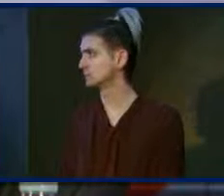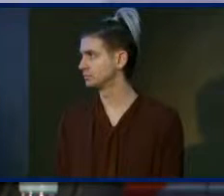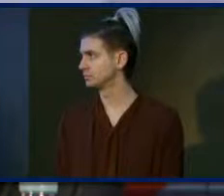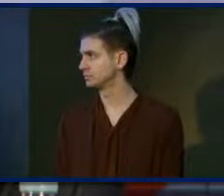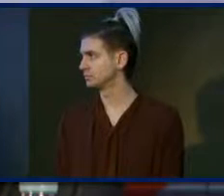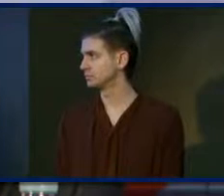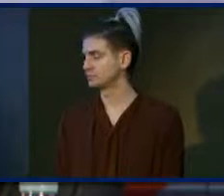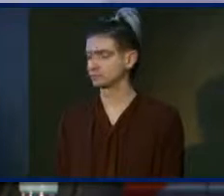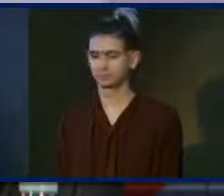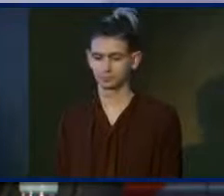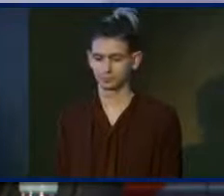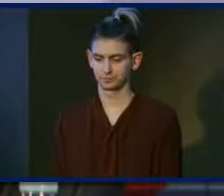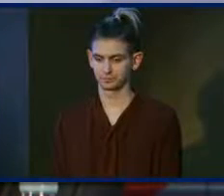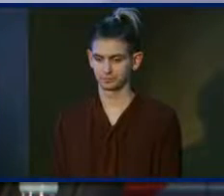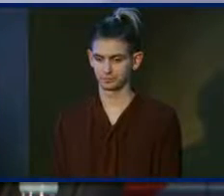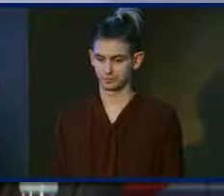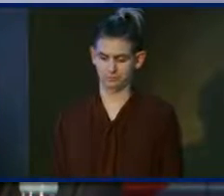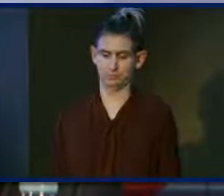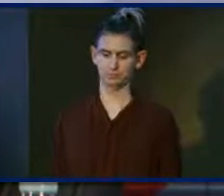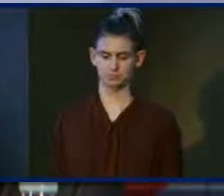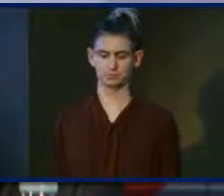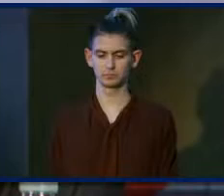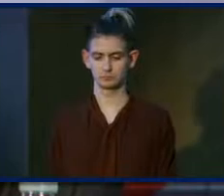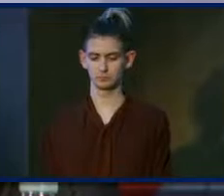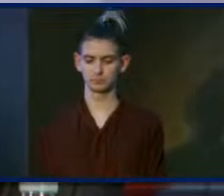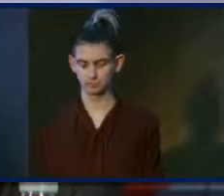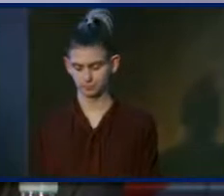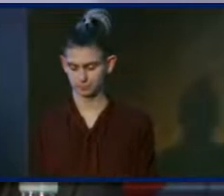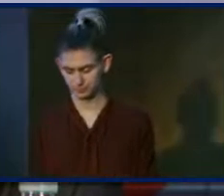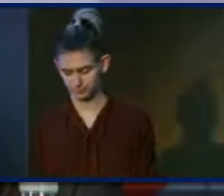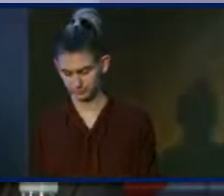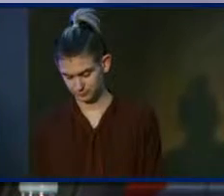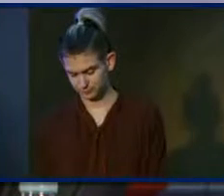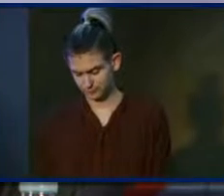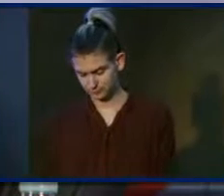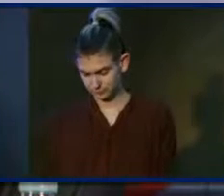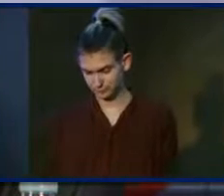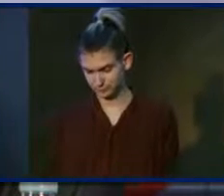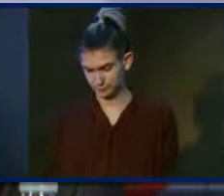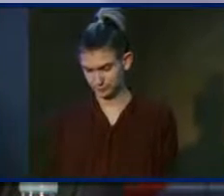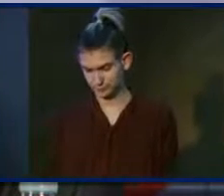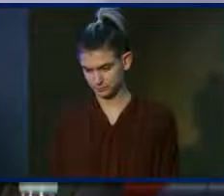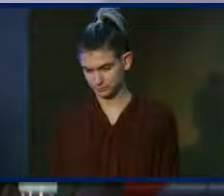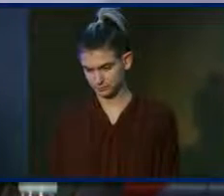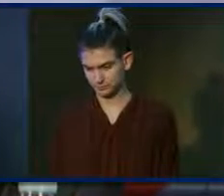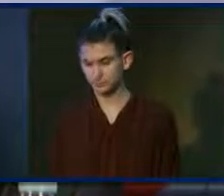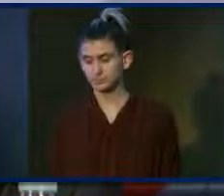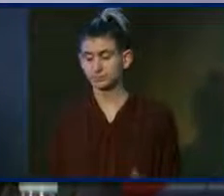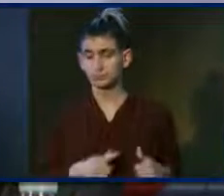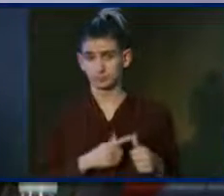talk to them about issues that really impact their